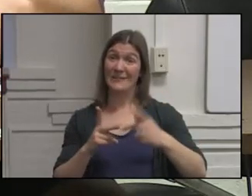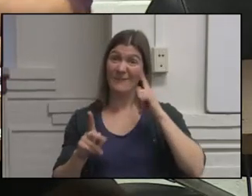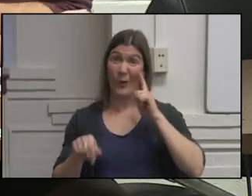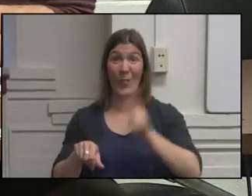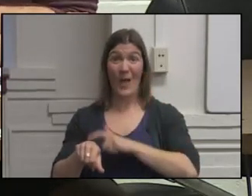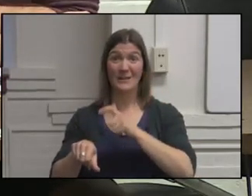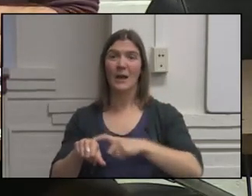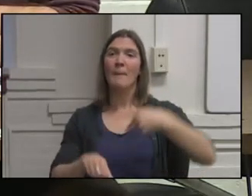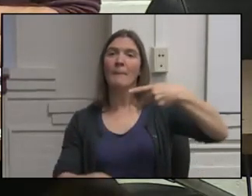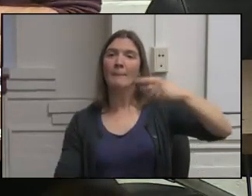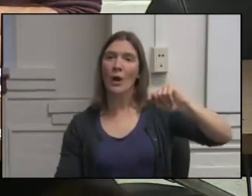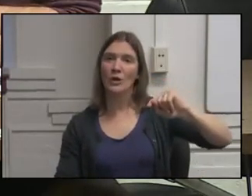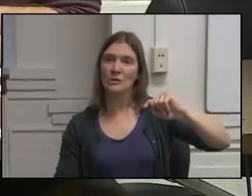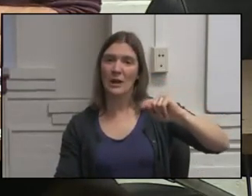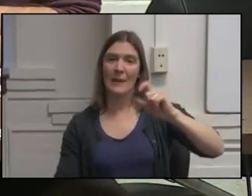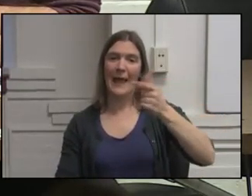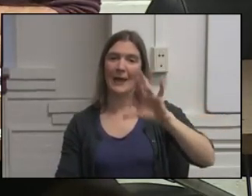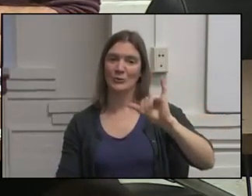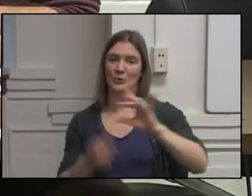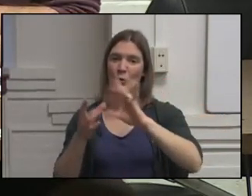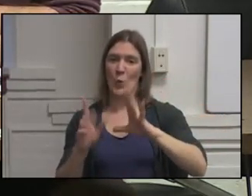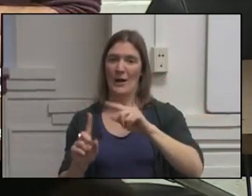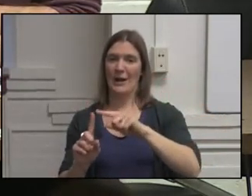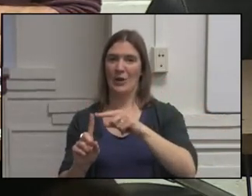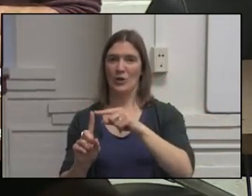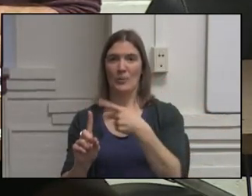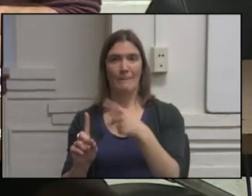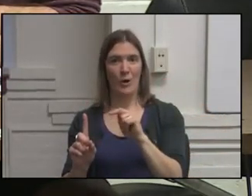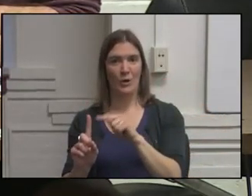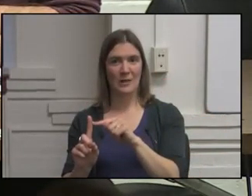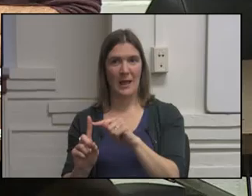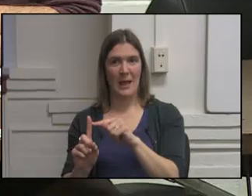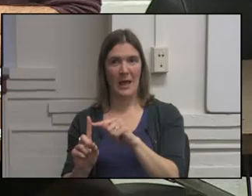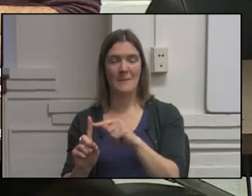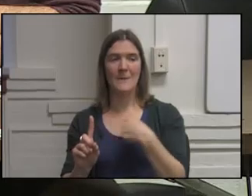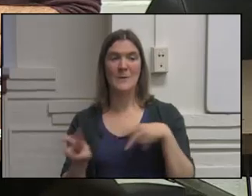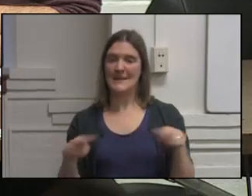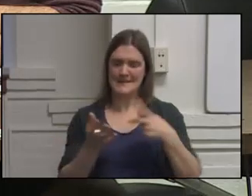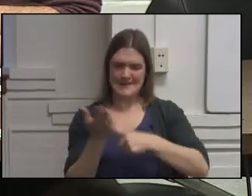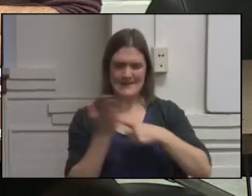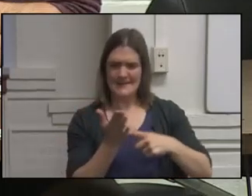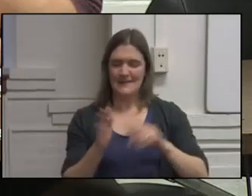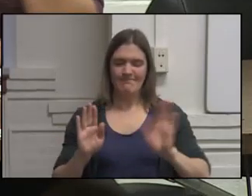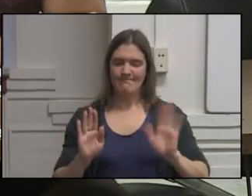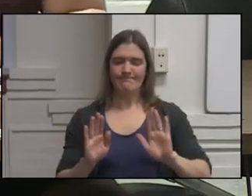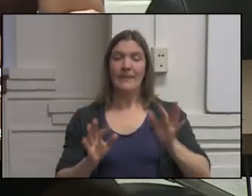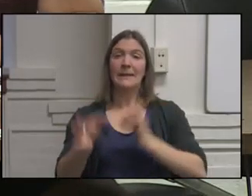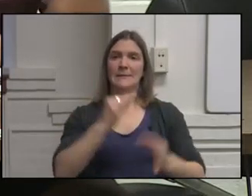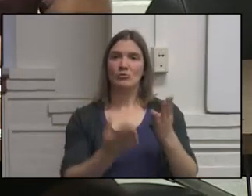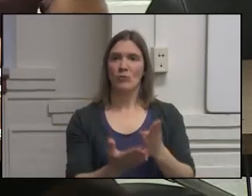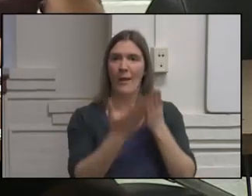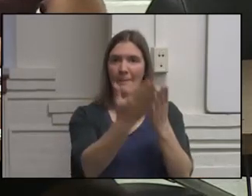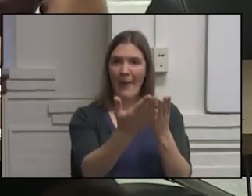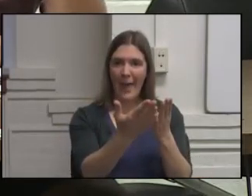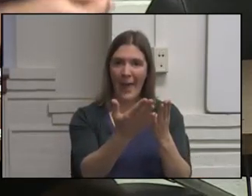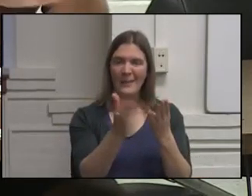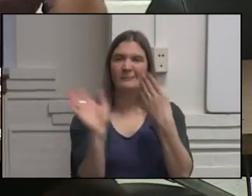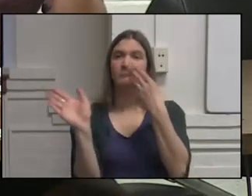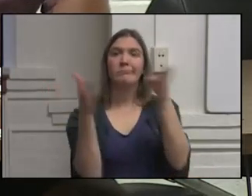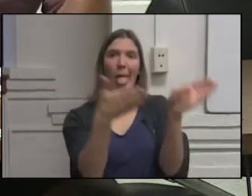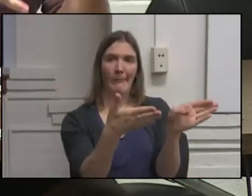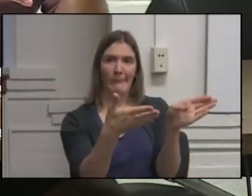a part-time energy coordinator in town. We are recommending that the town shift